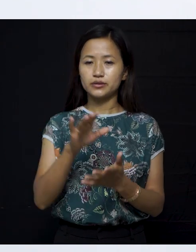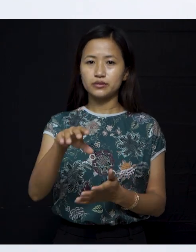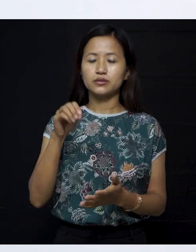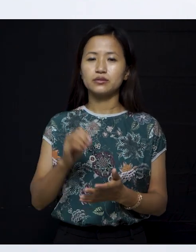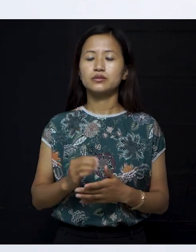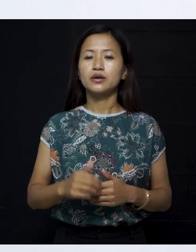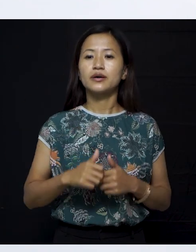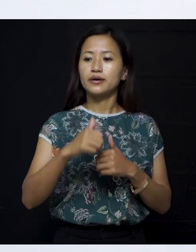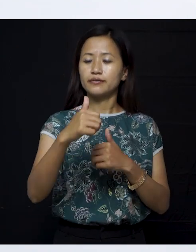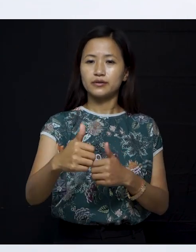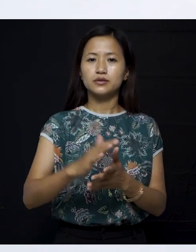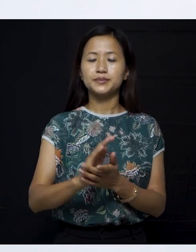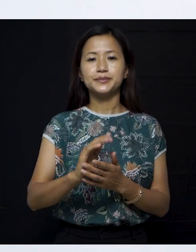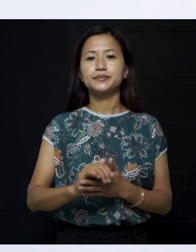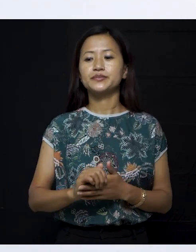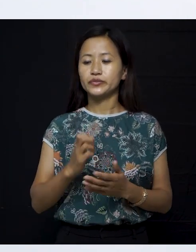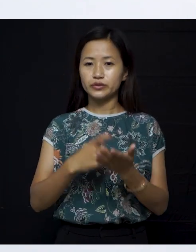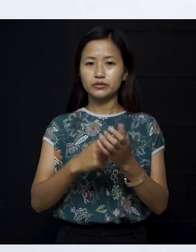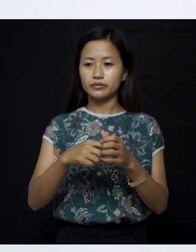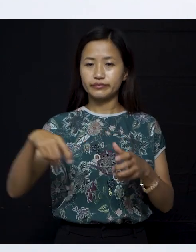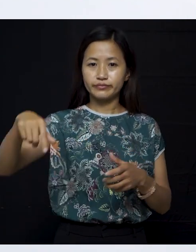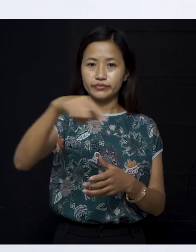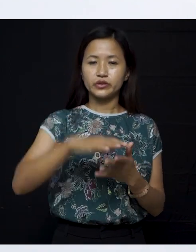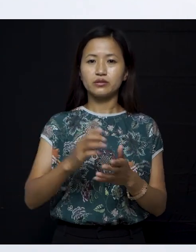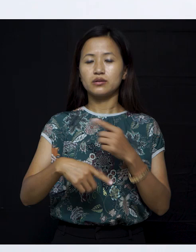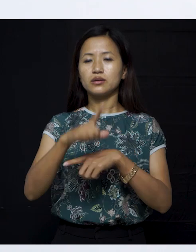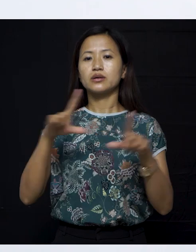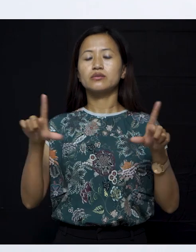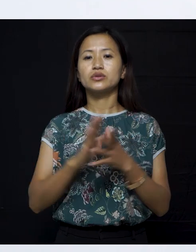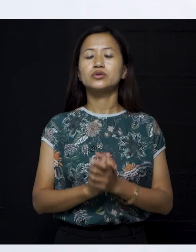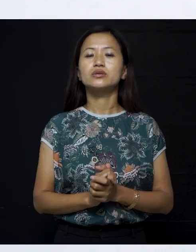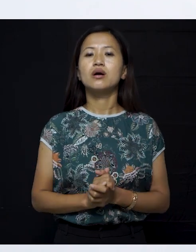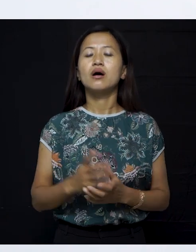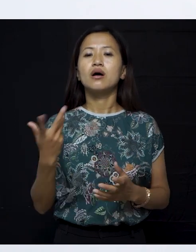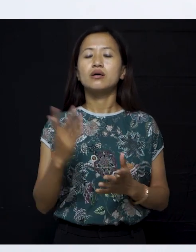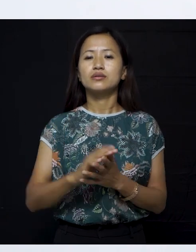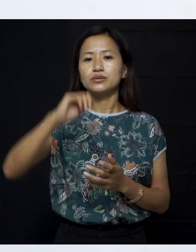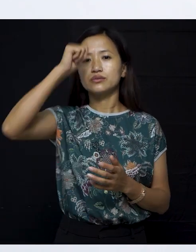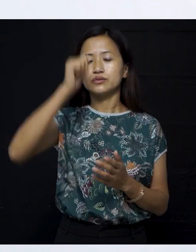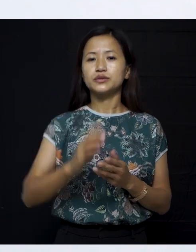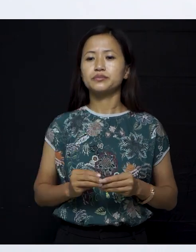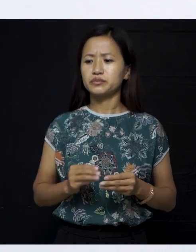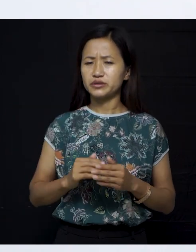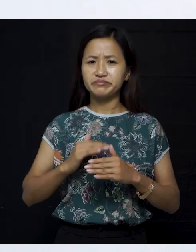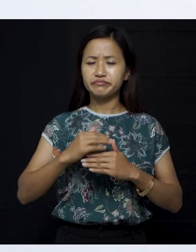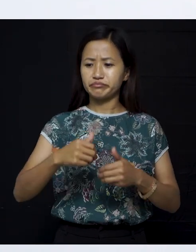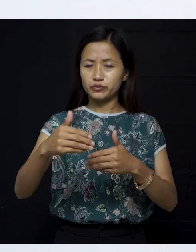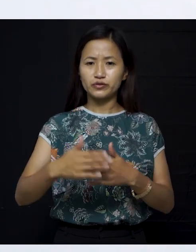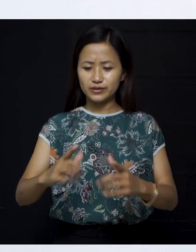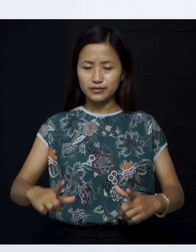new advancement in region, in language, and also how India have improved its